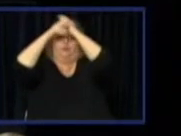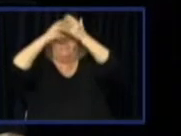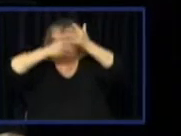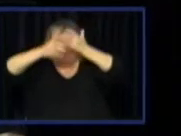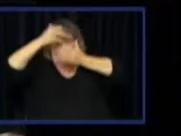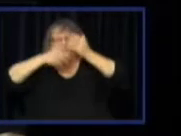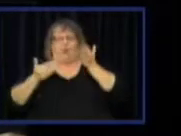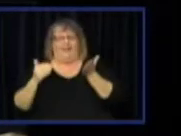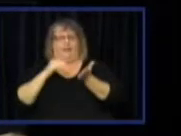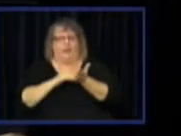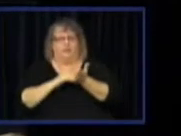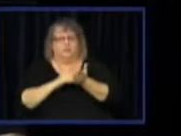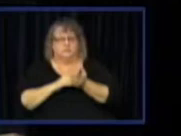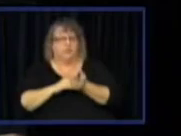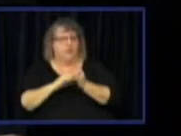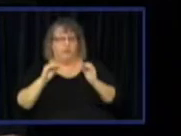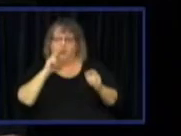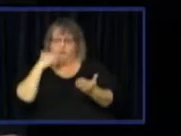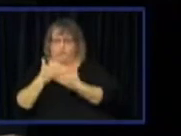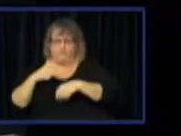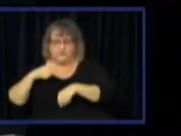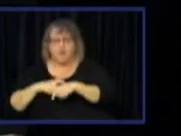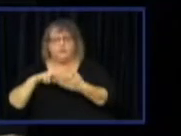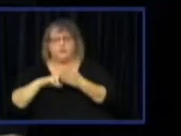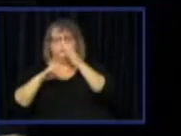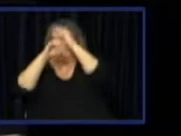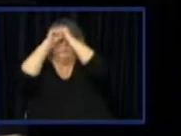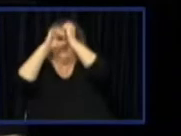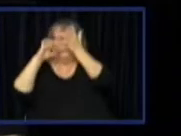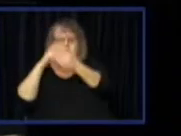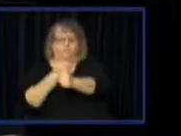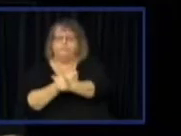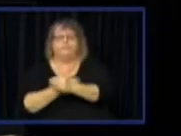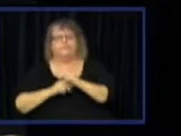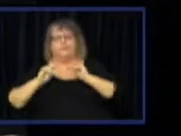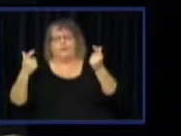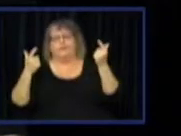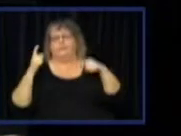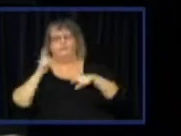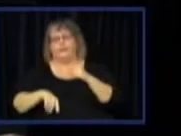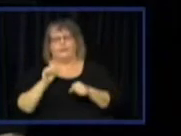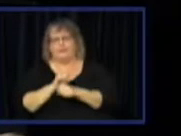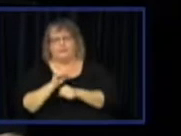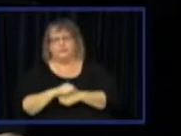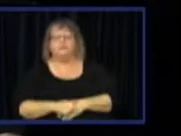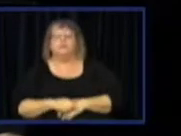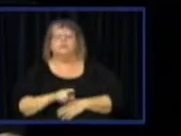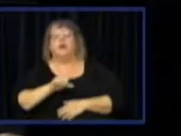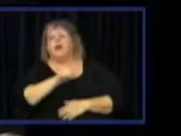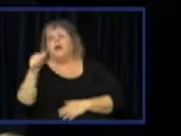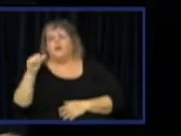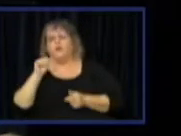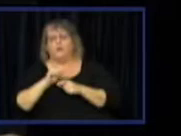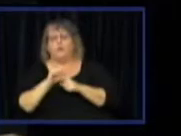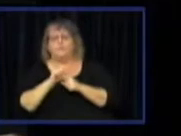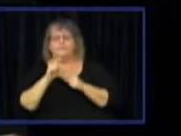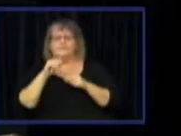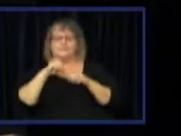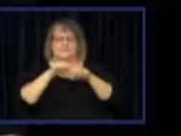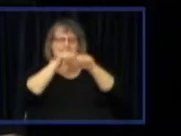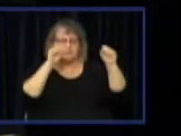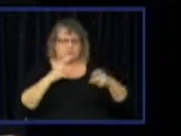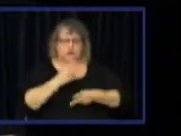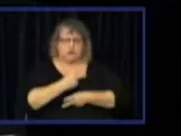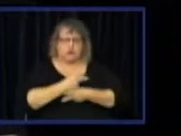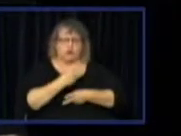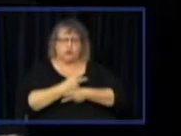that the public is not able to recognize what a stroke is, and they wait before coming in. Part of it has to do with efficiencies in the system of care